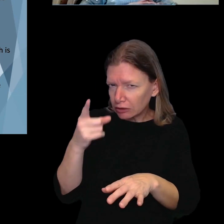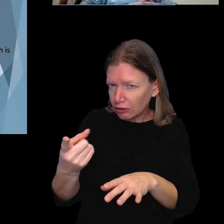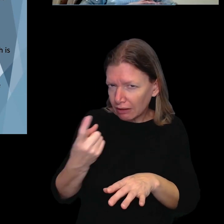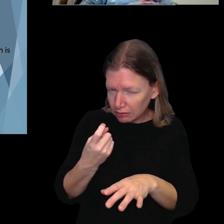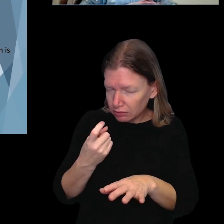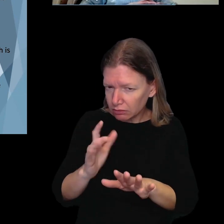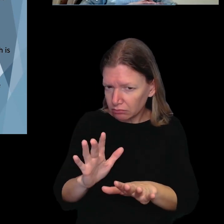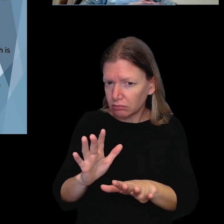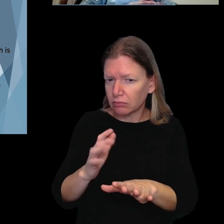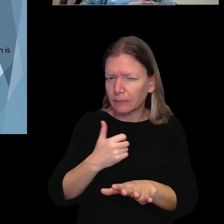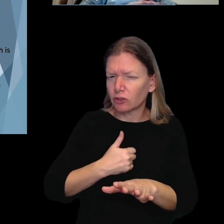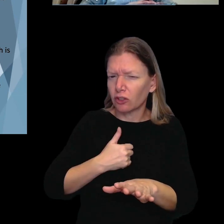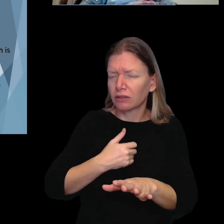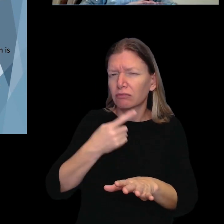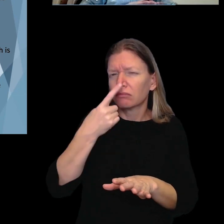I believe you're asking.